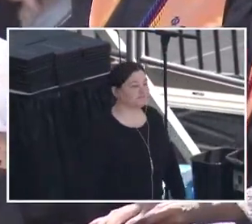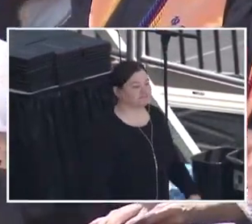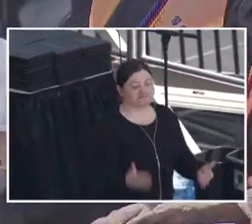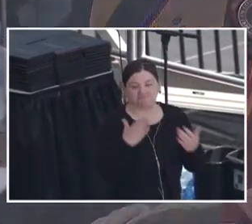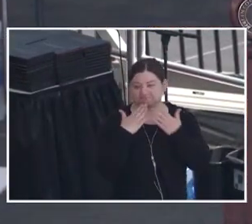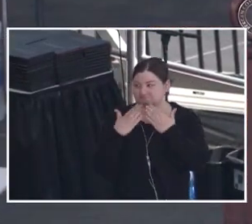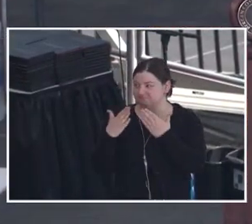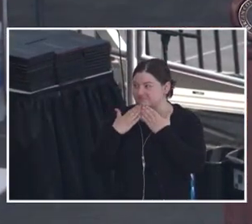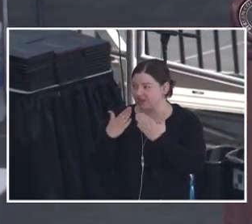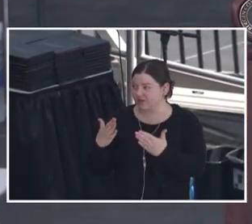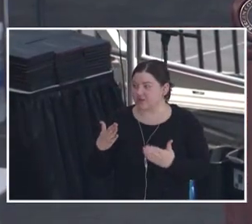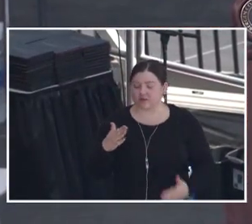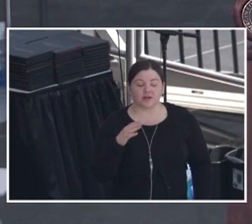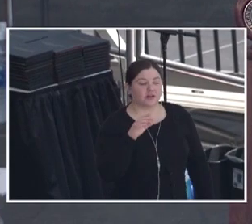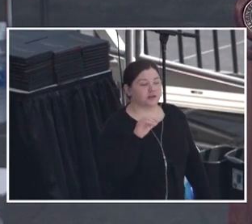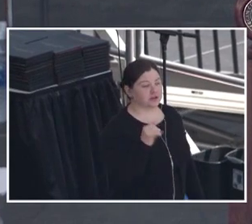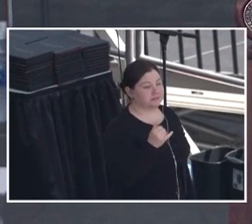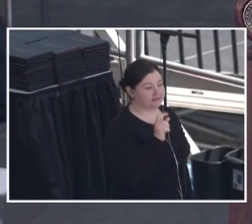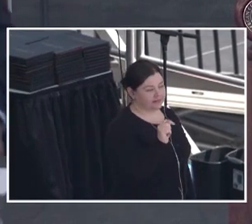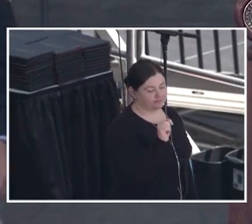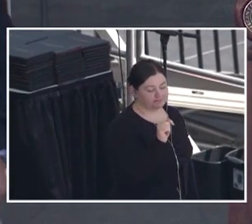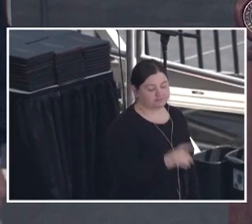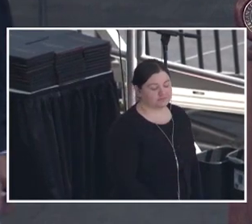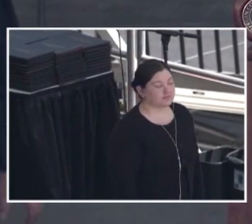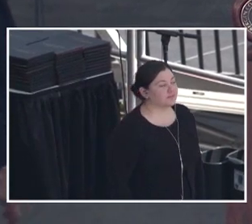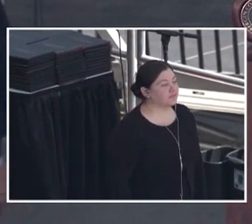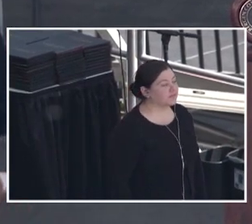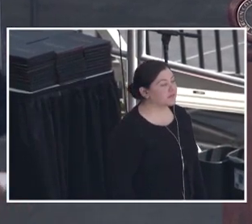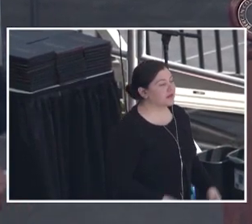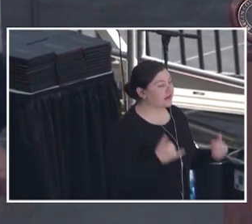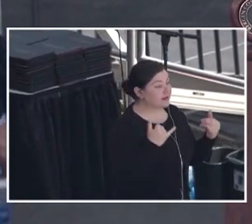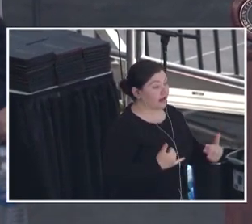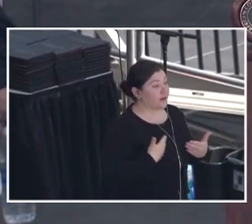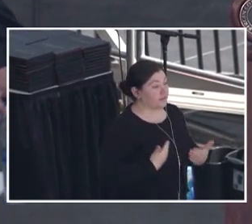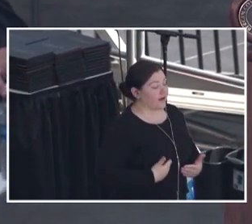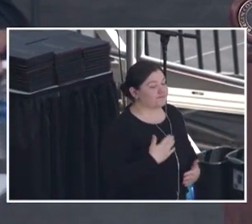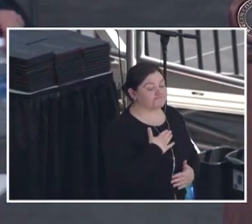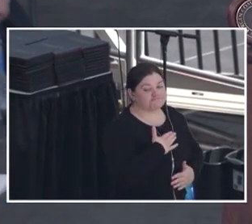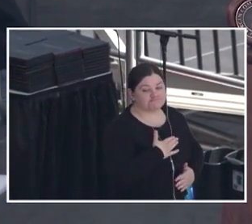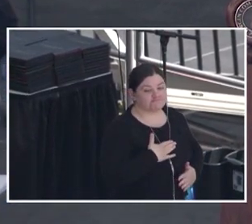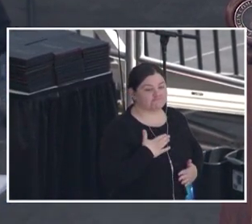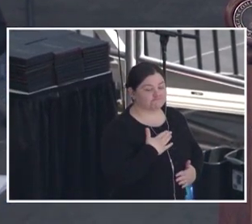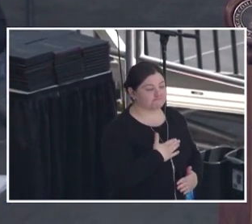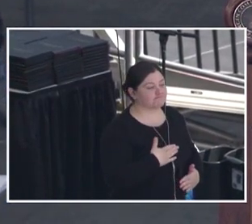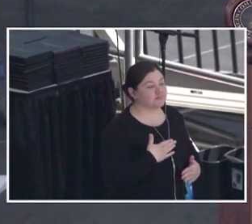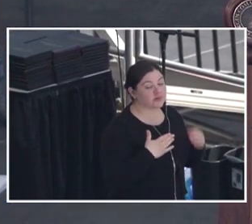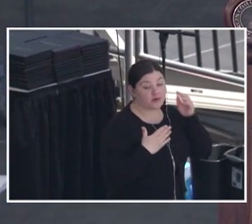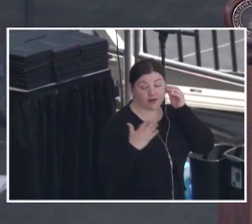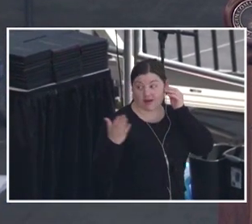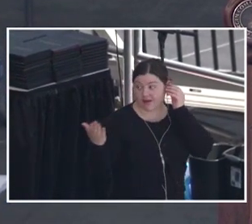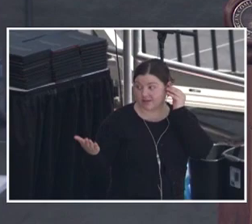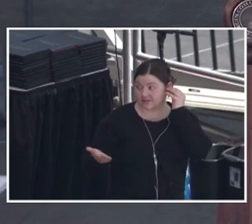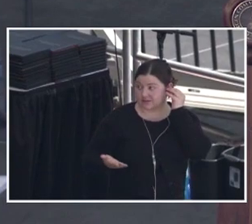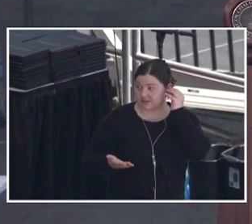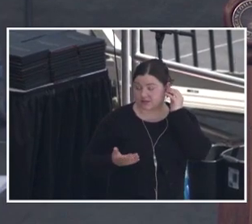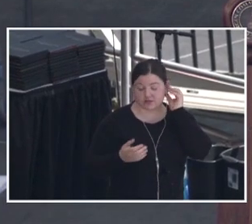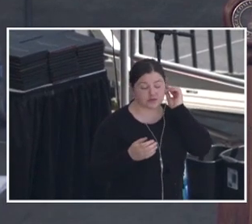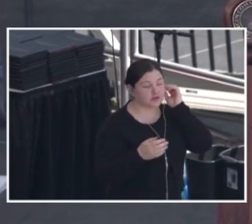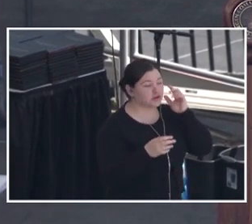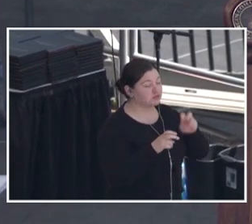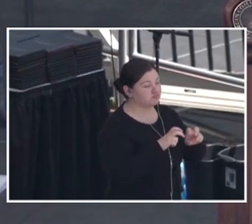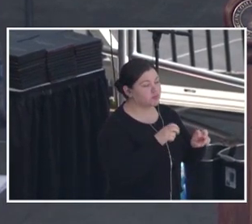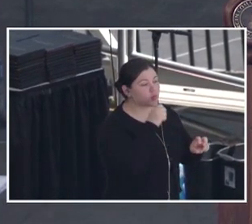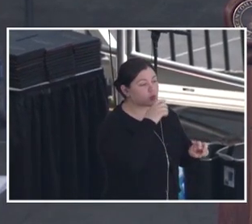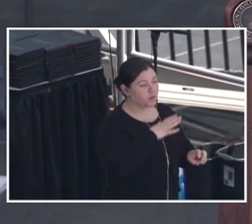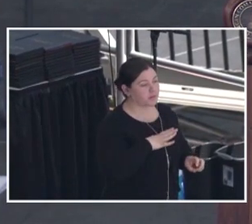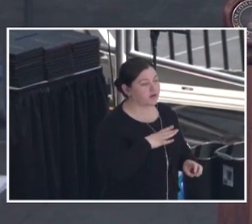Thank you, County Executive Tesco. It is now my pleasure to call the Chairwoman of the Board